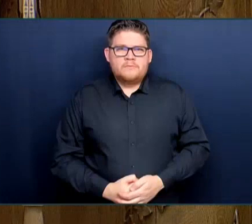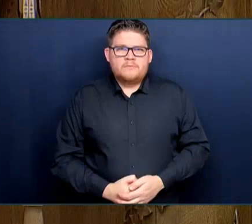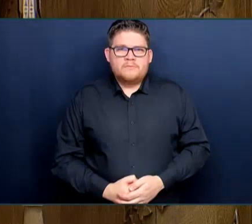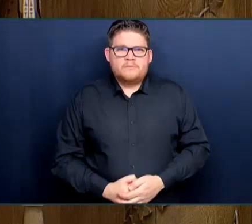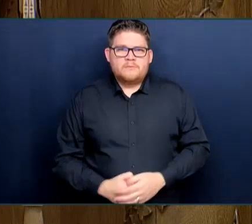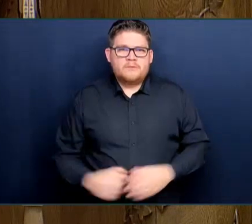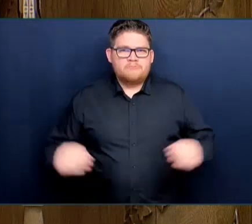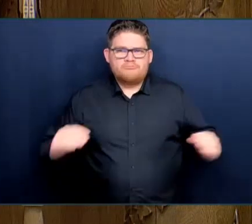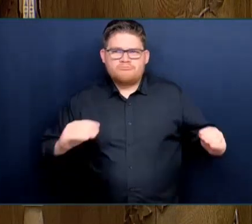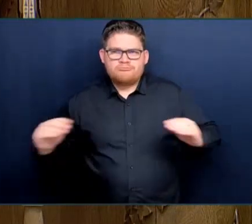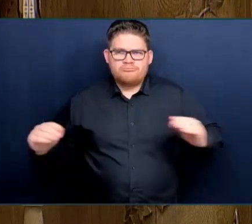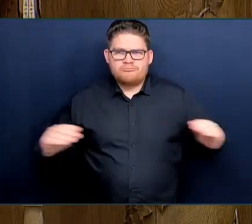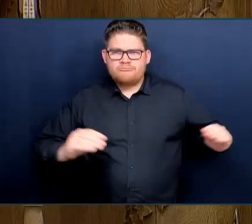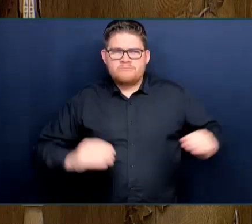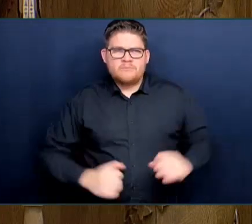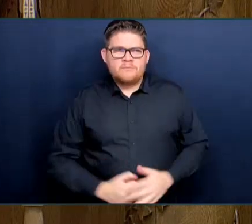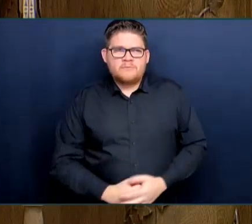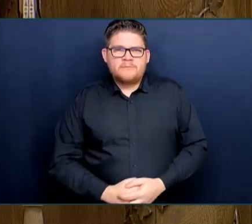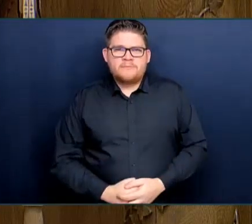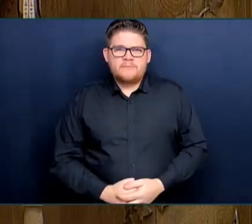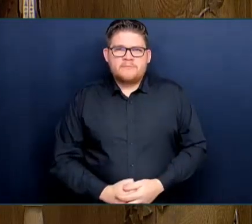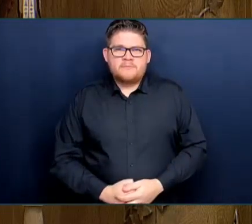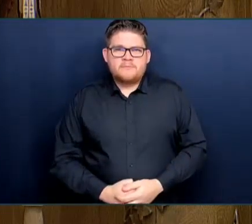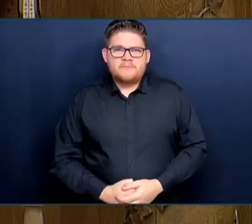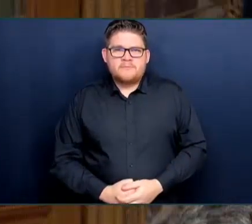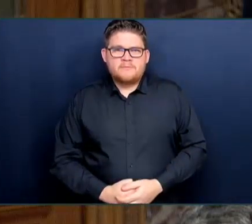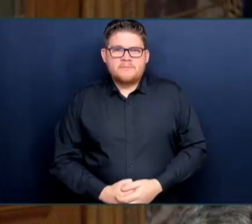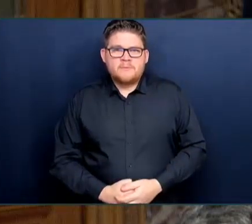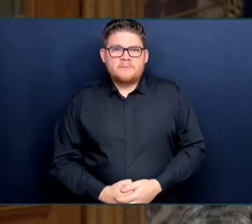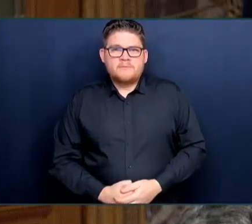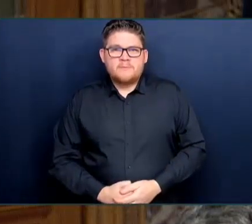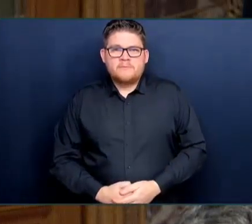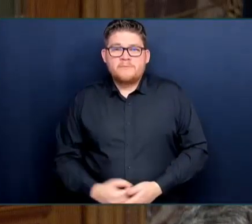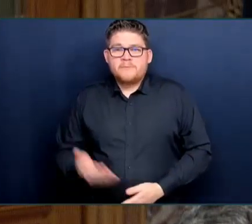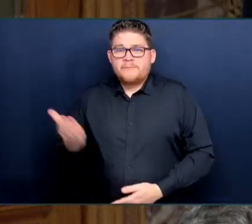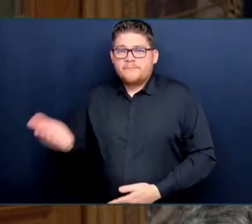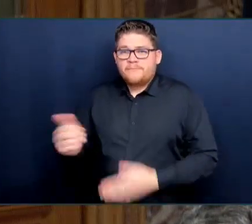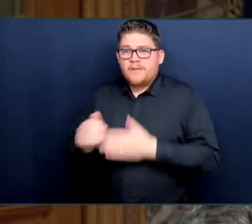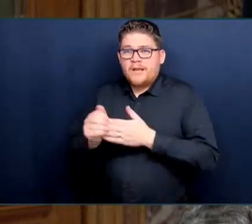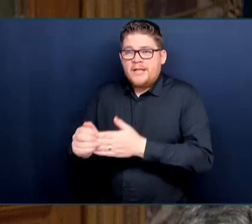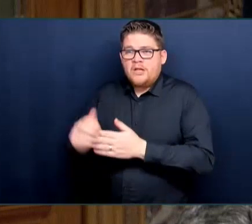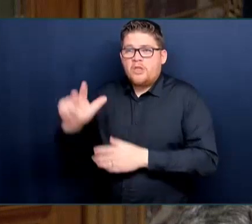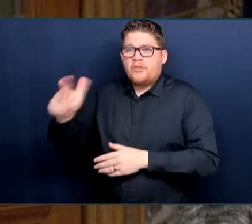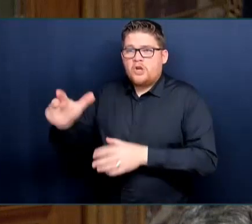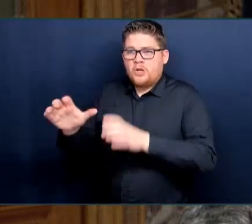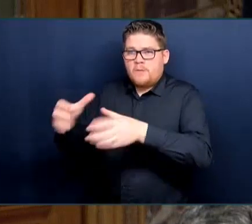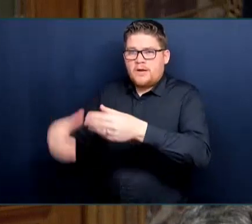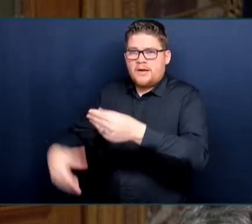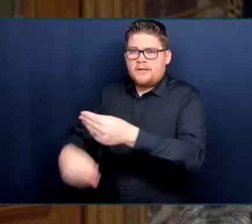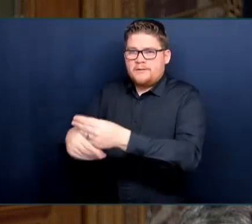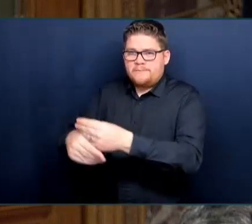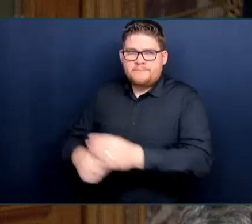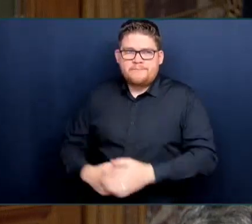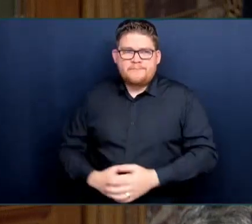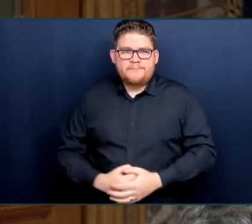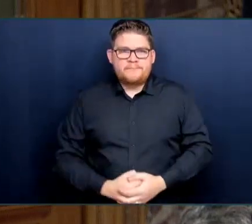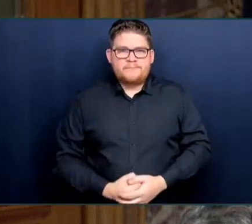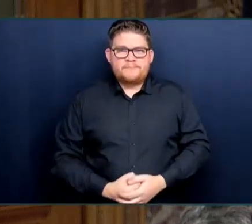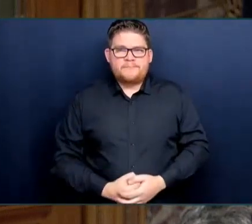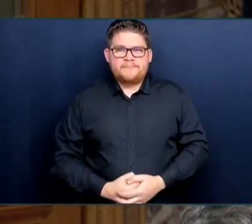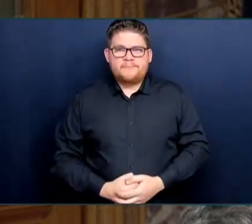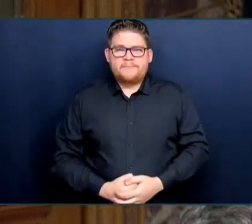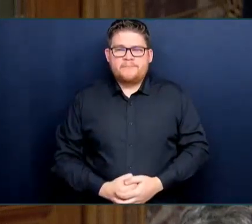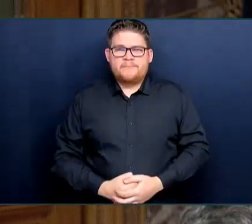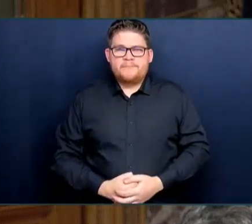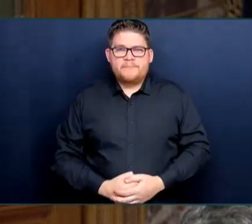you. Leader of the third party supplemental. Thank you, Honourable Speaker. I'm keen to hear more about these record investments. From what I